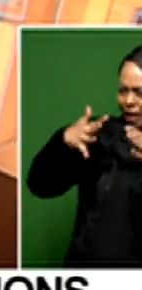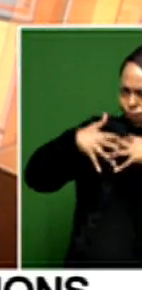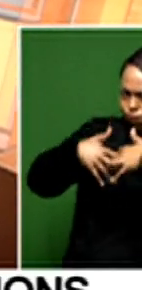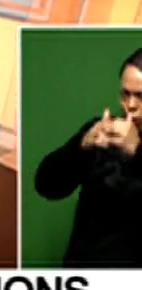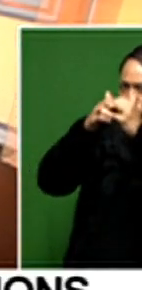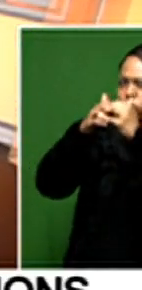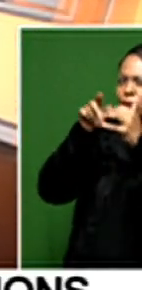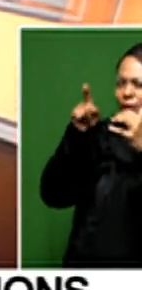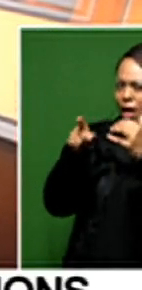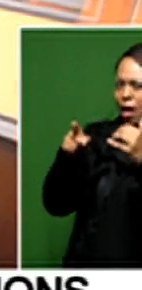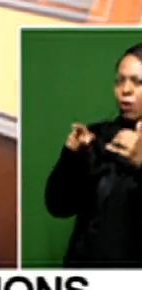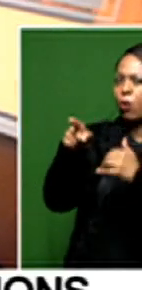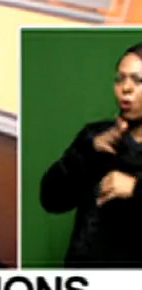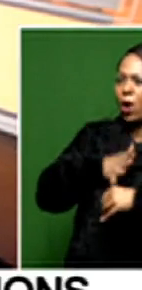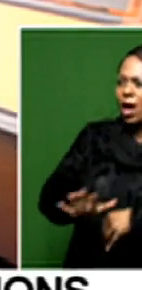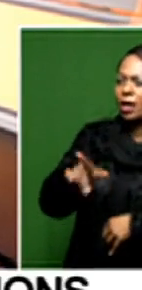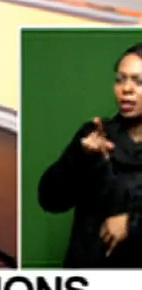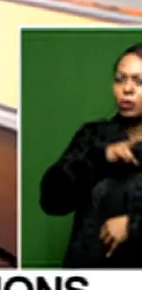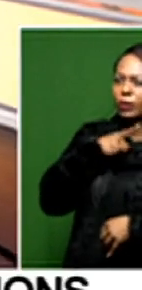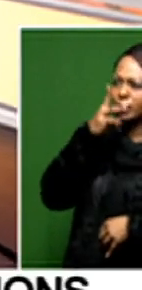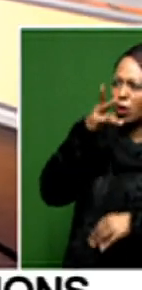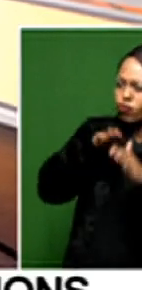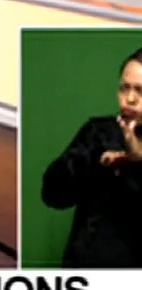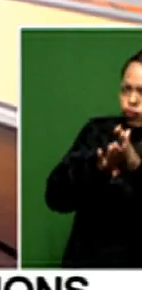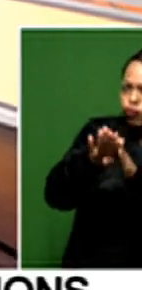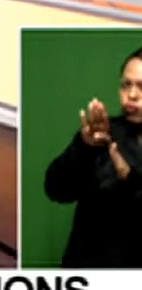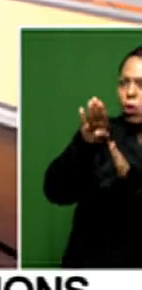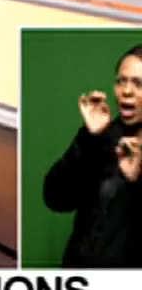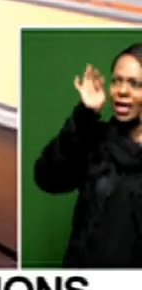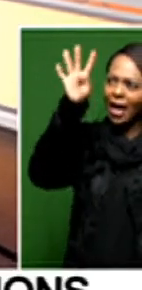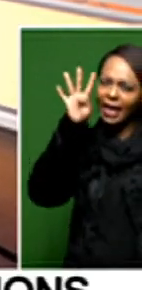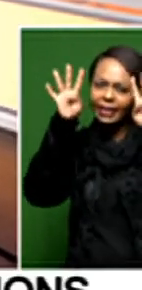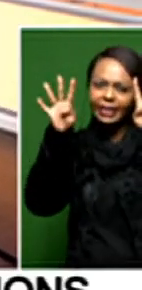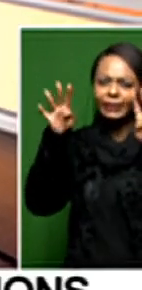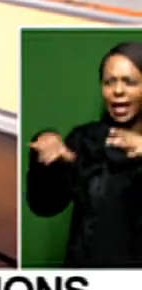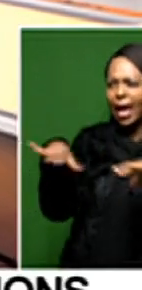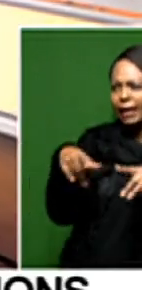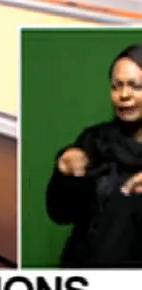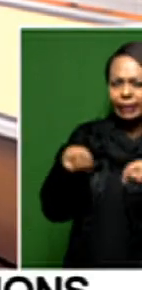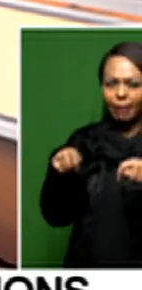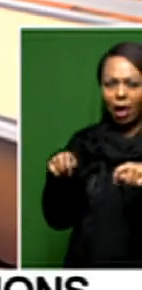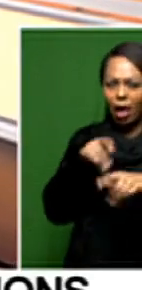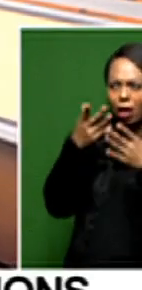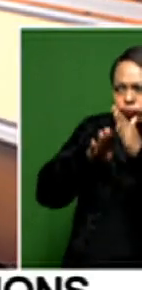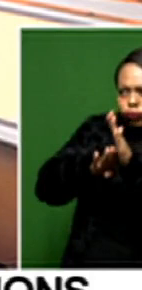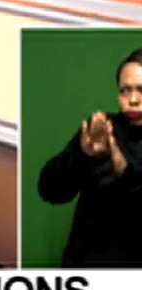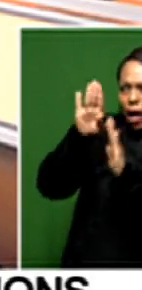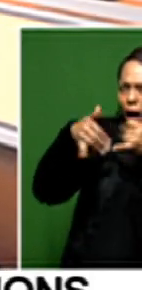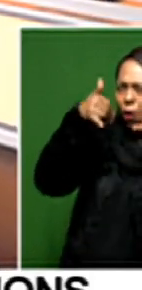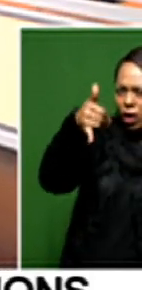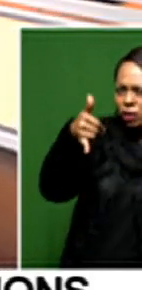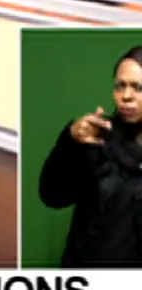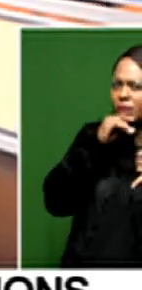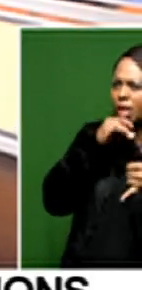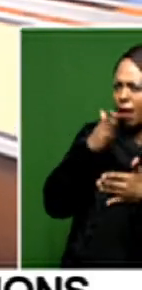baby grow, and as you've nurtured it, and as you've seen creatives flourishing as a result of these awards, are you at all impressed with the